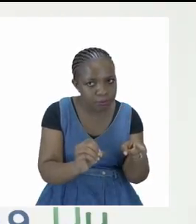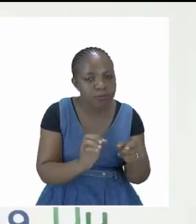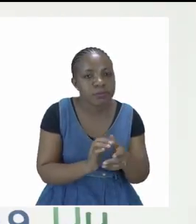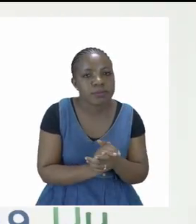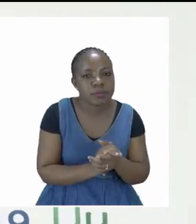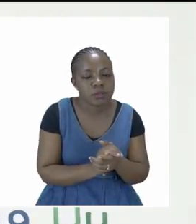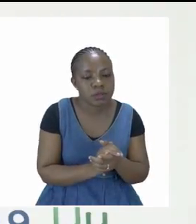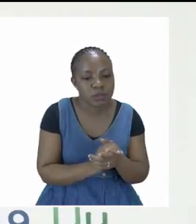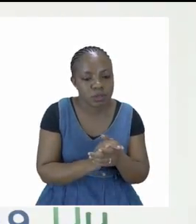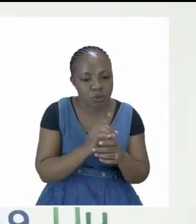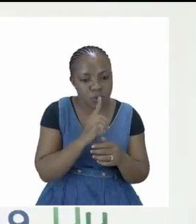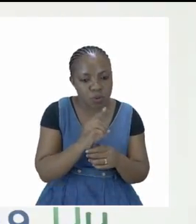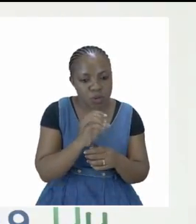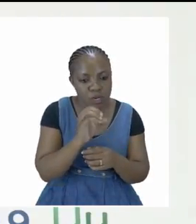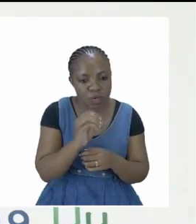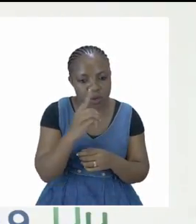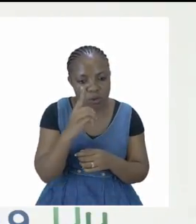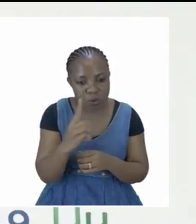101,